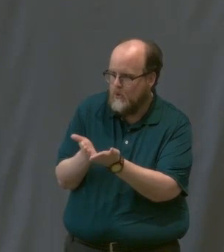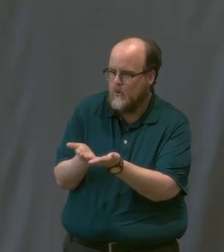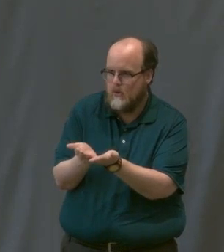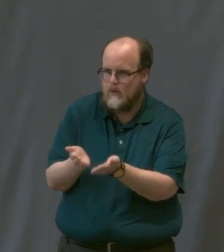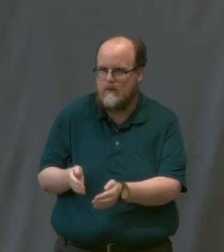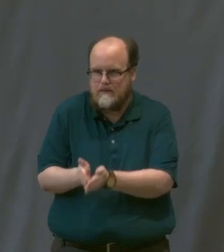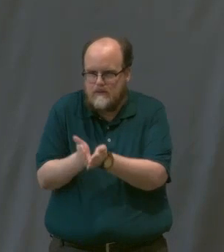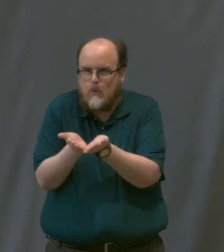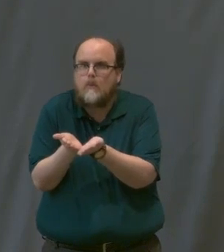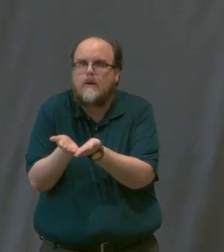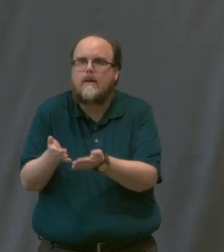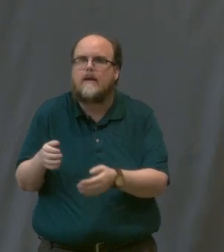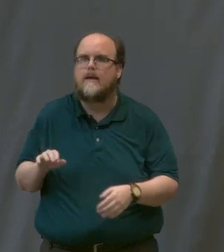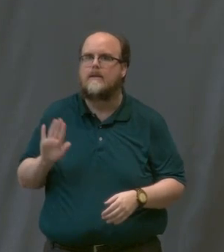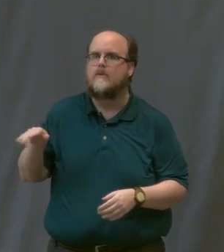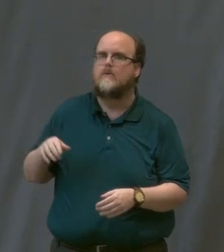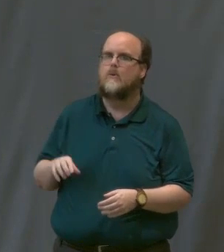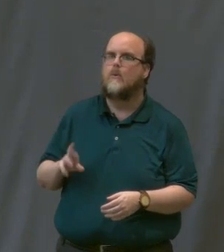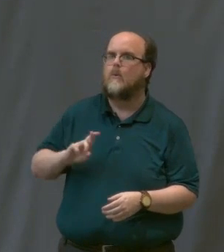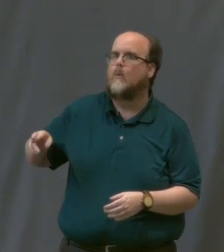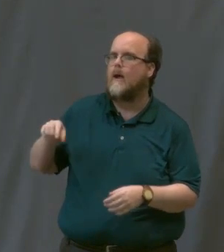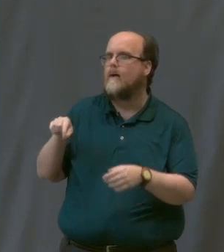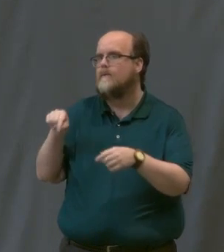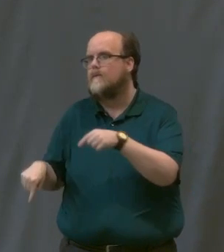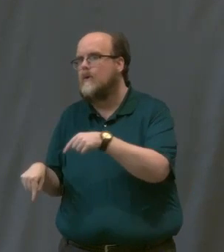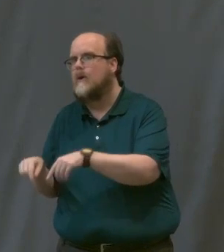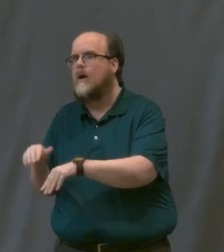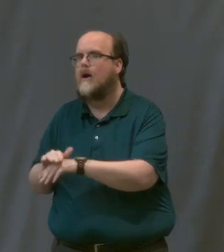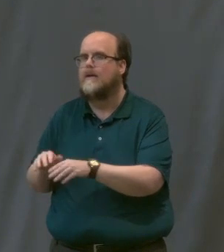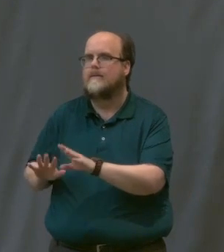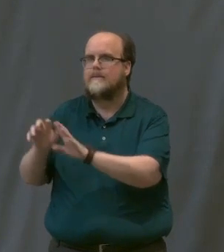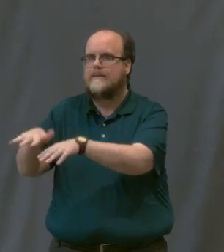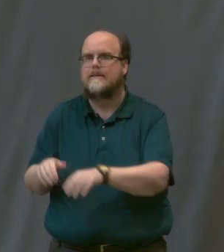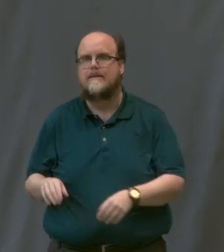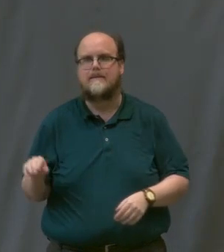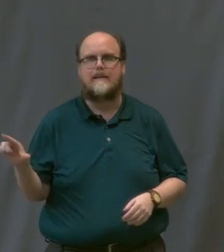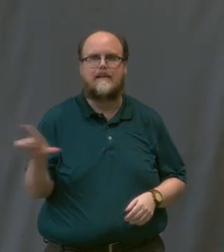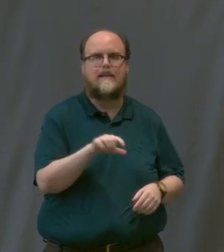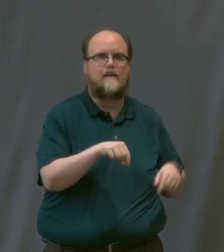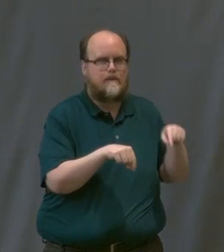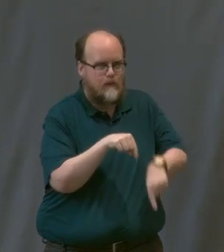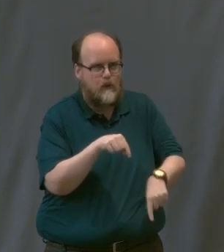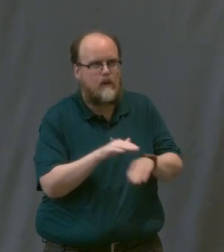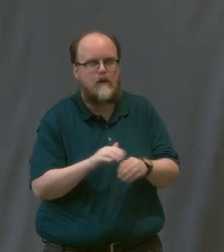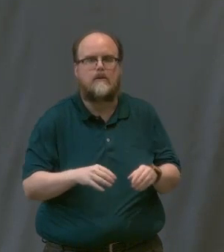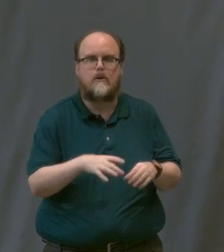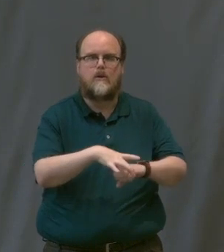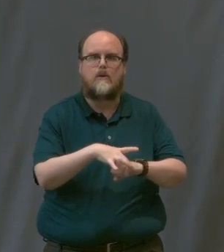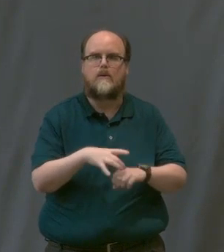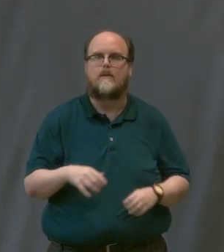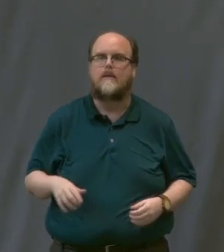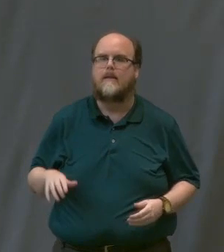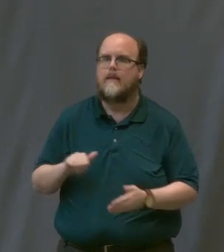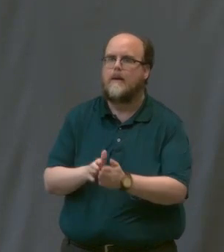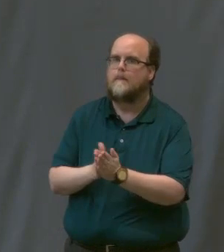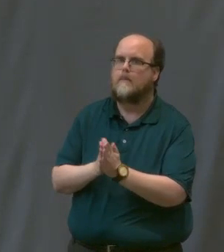open, and he set his right foot on the sea and his left foot on the earth. This word book is not the same.